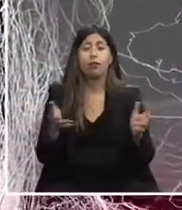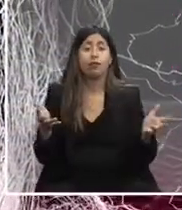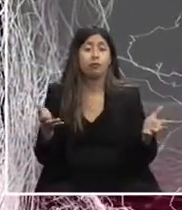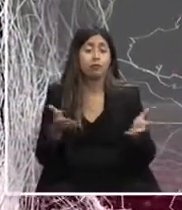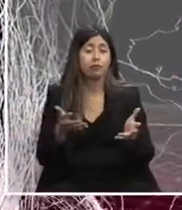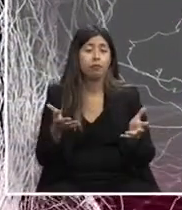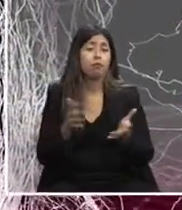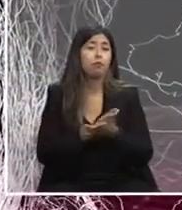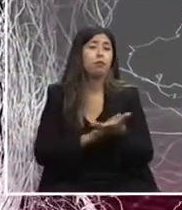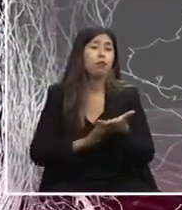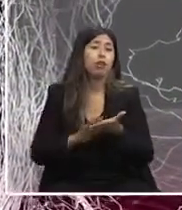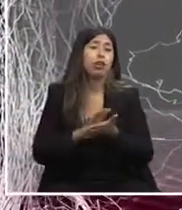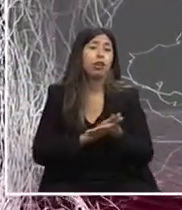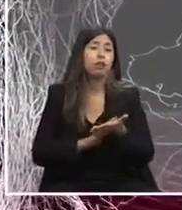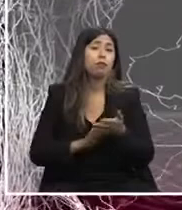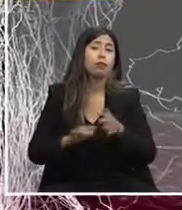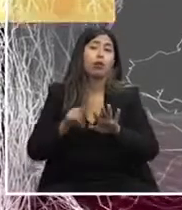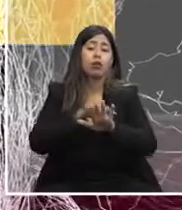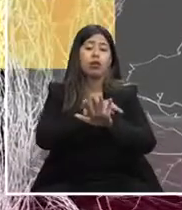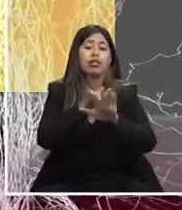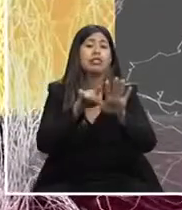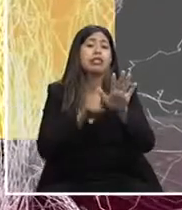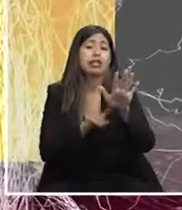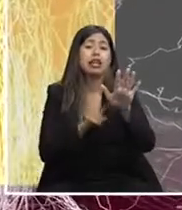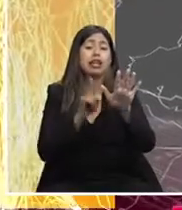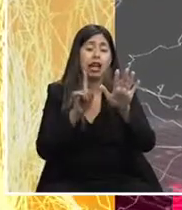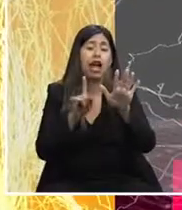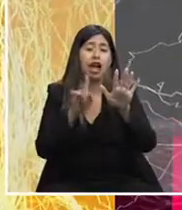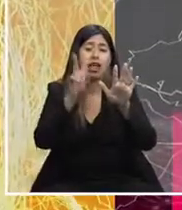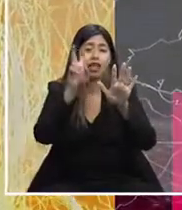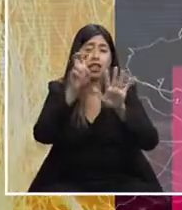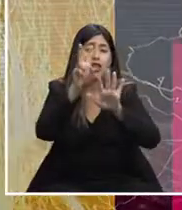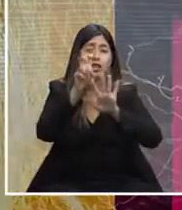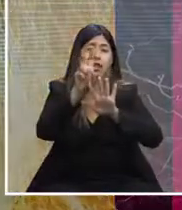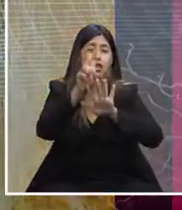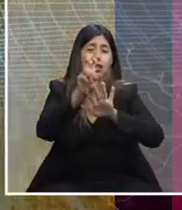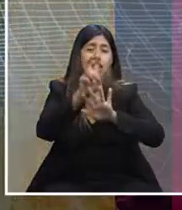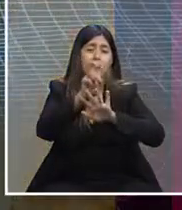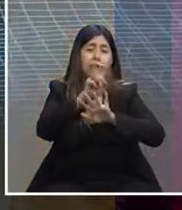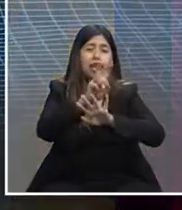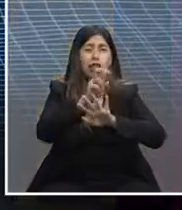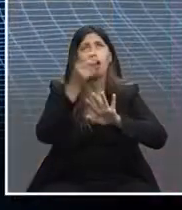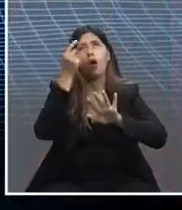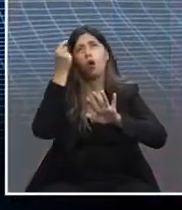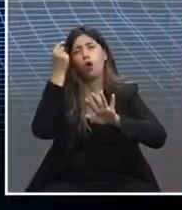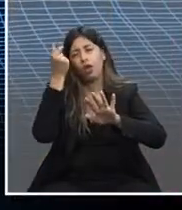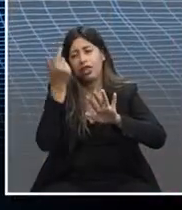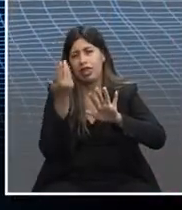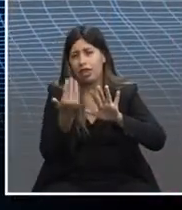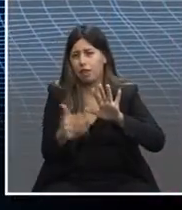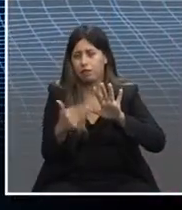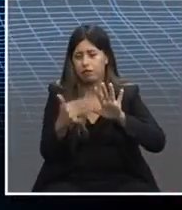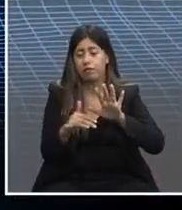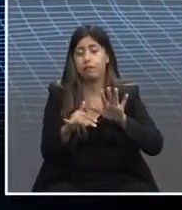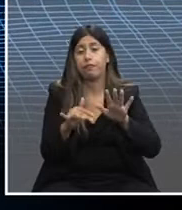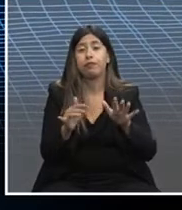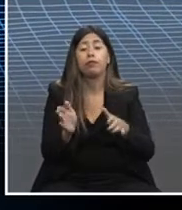of safeguarding humanity from existential risks. Our concern could be rooted in the